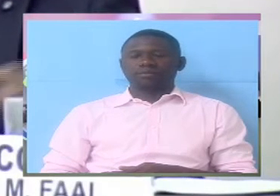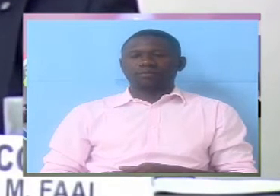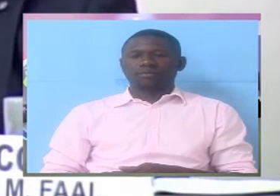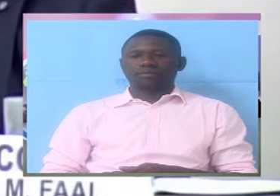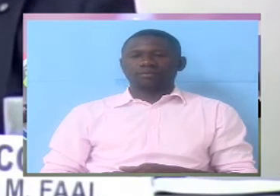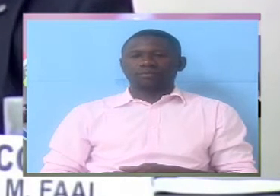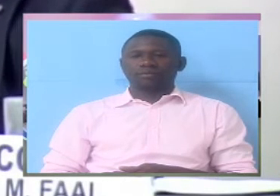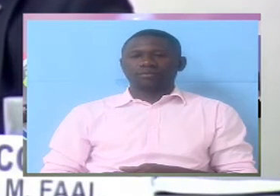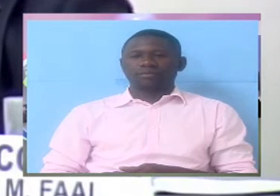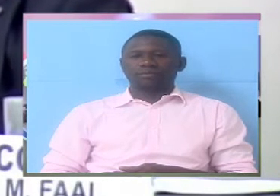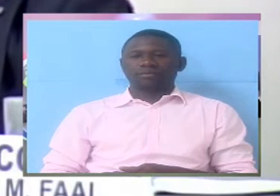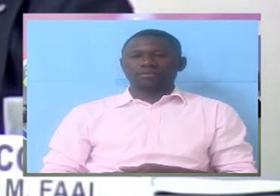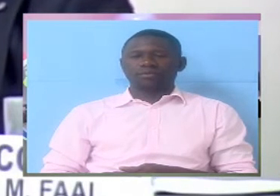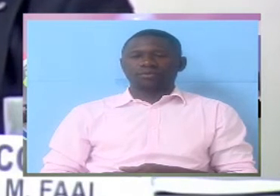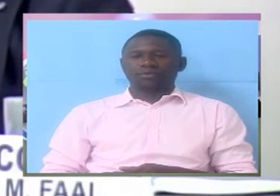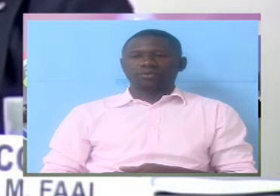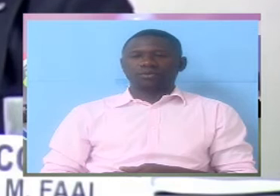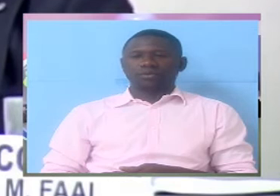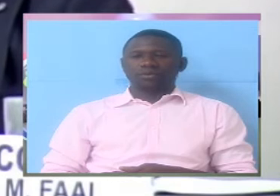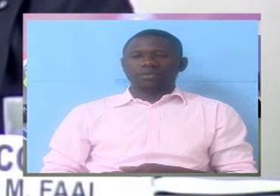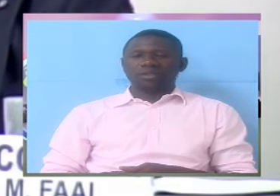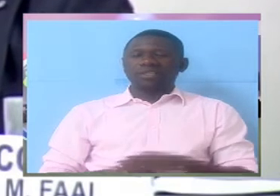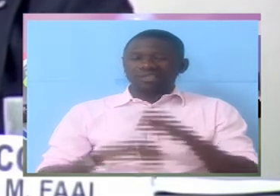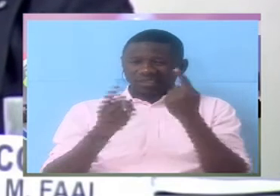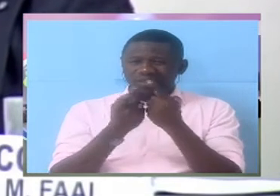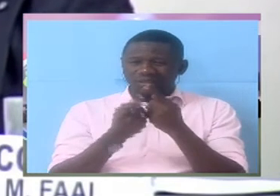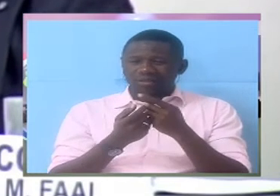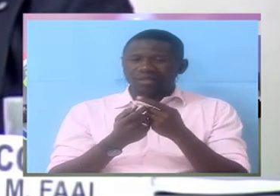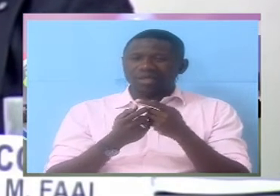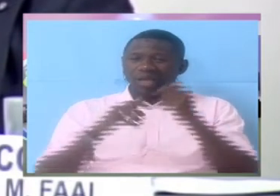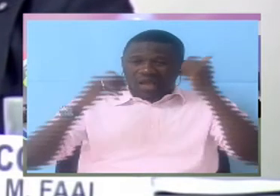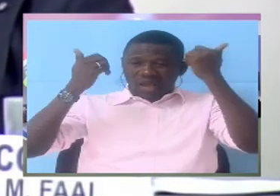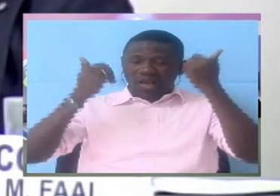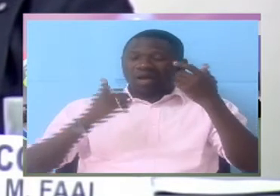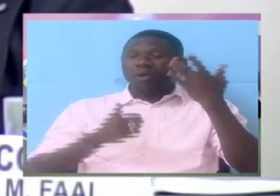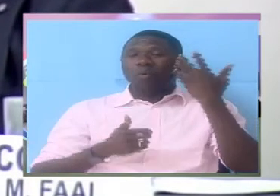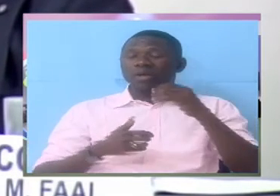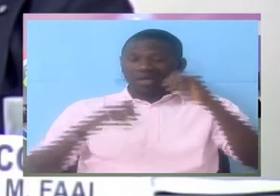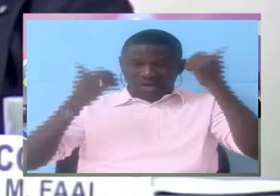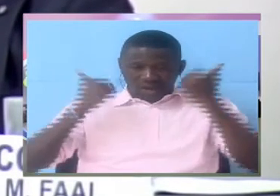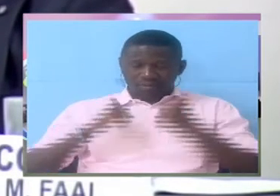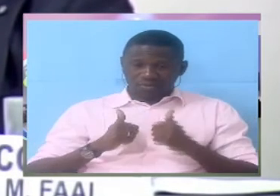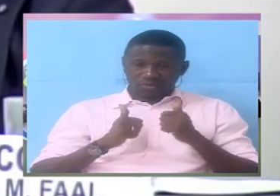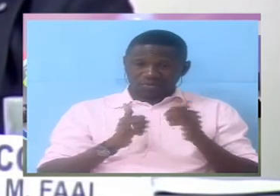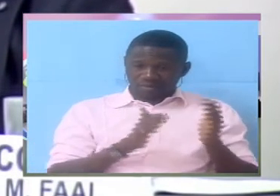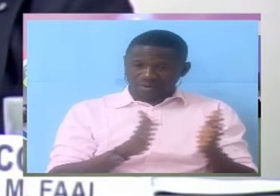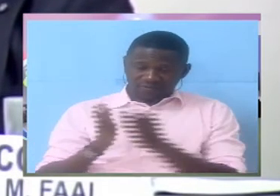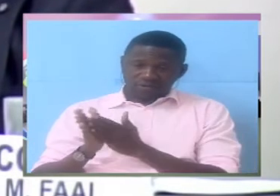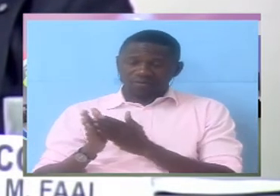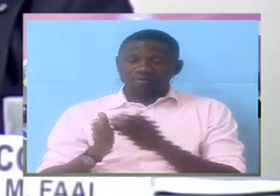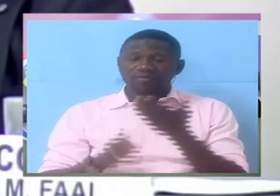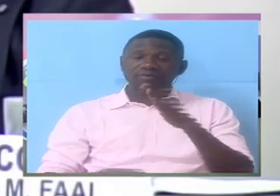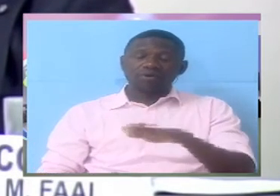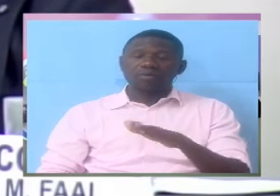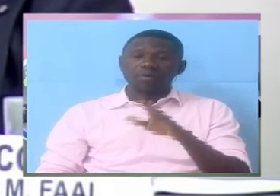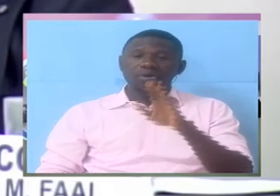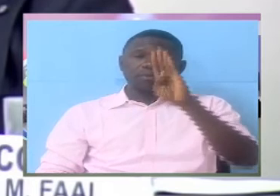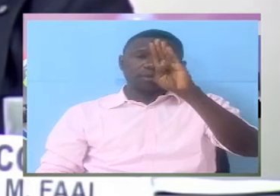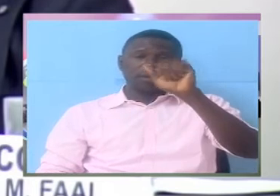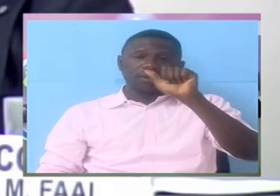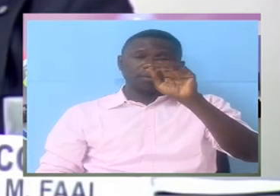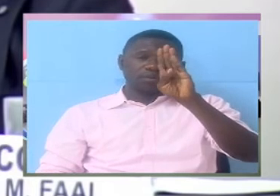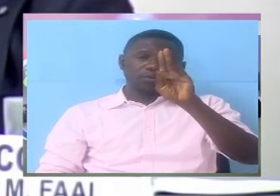When this thing happened, apart from Babukar Jata, what other